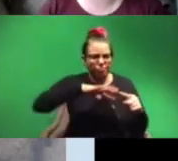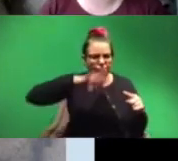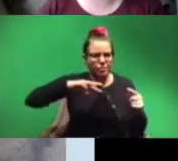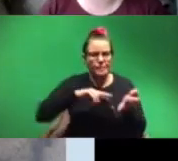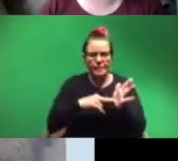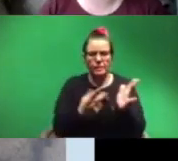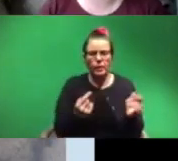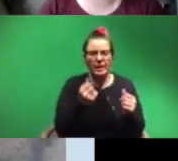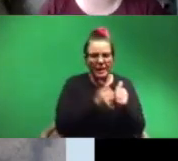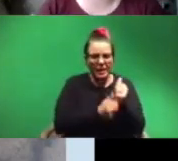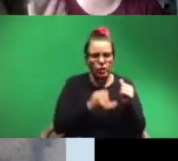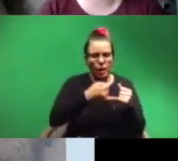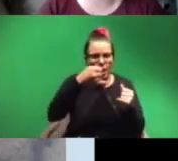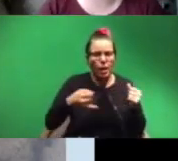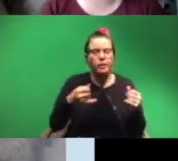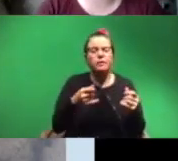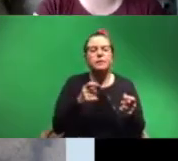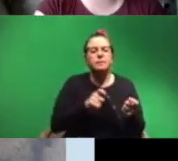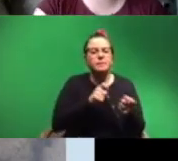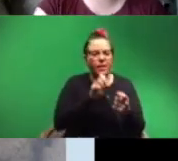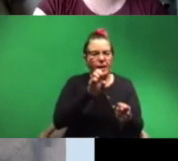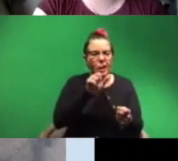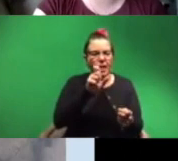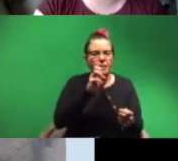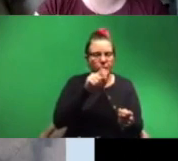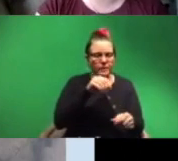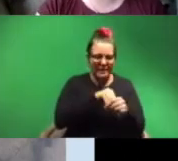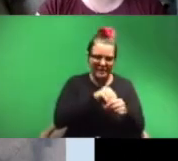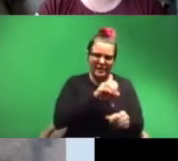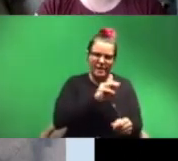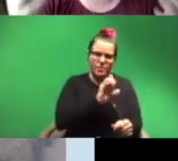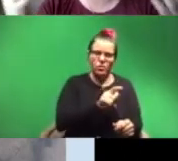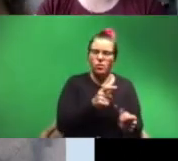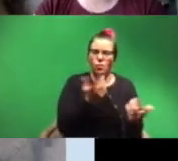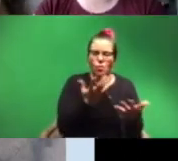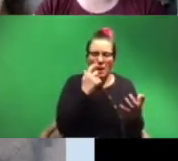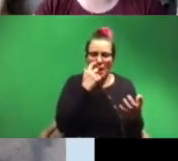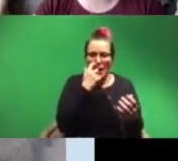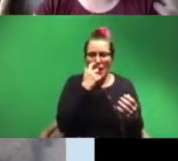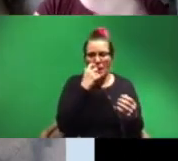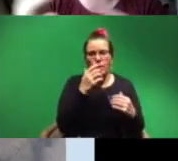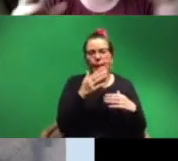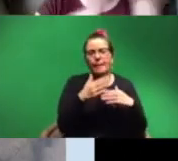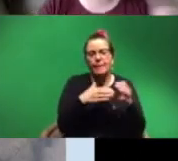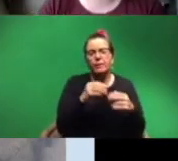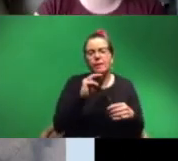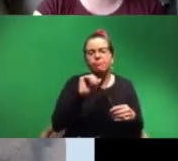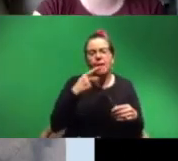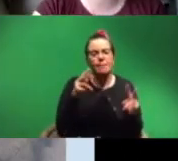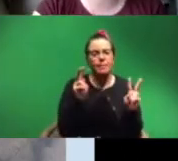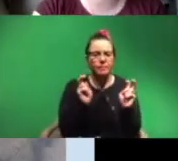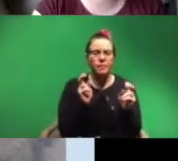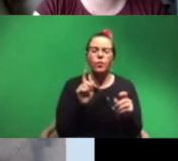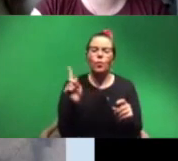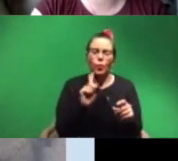tells you how much of a given element is in that mineral, and that allows you to build up a map of where these elements are in a